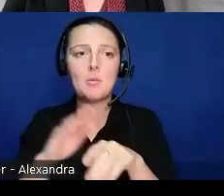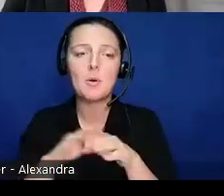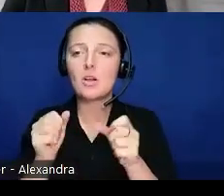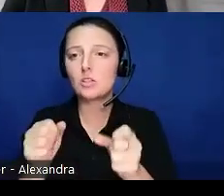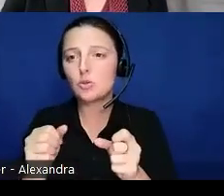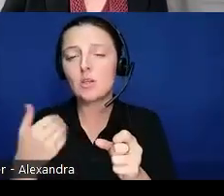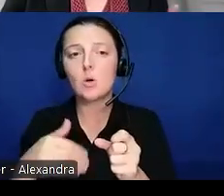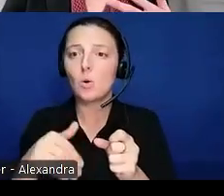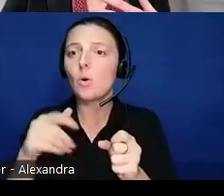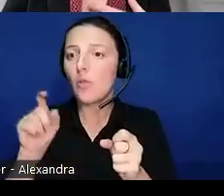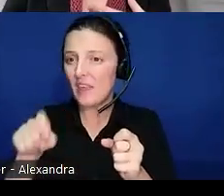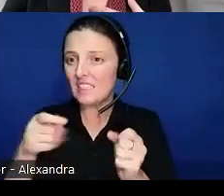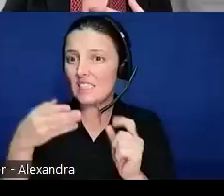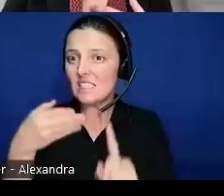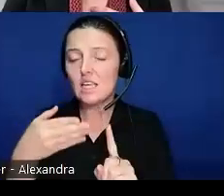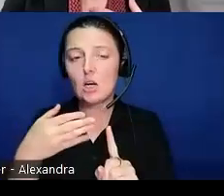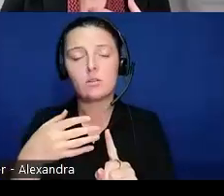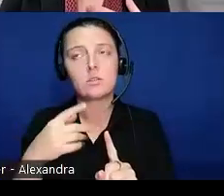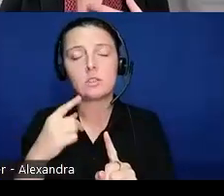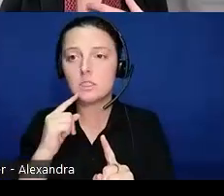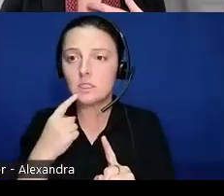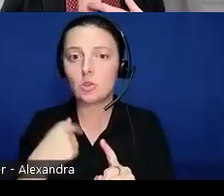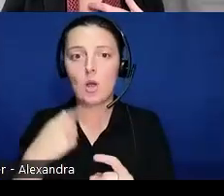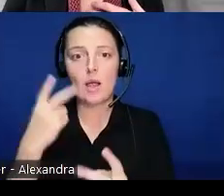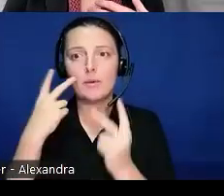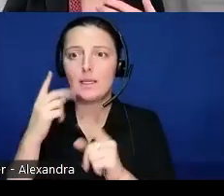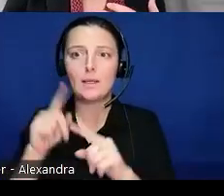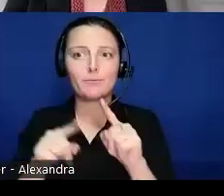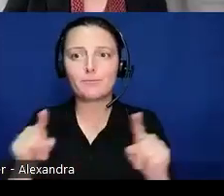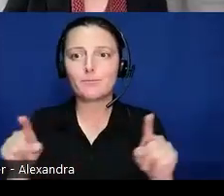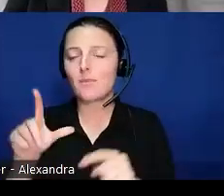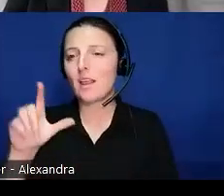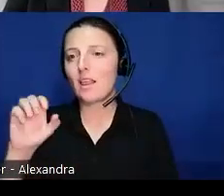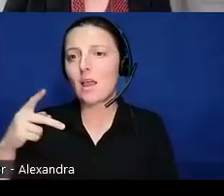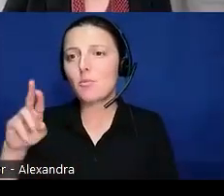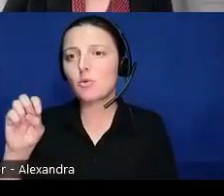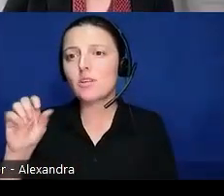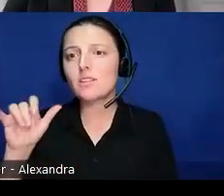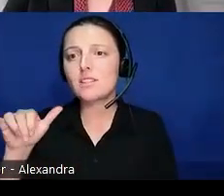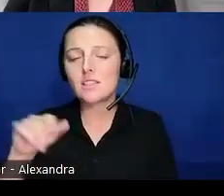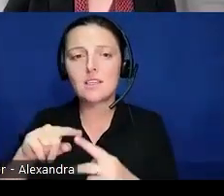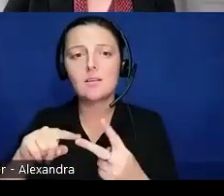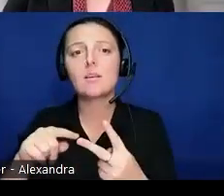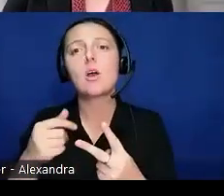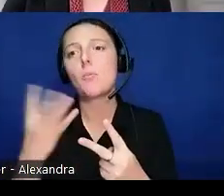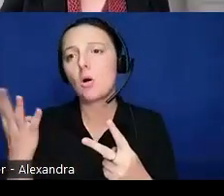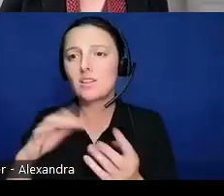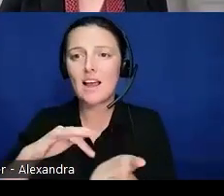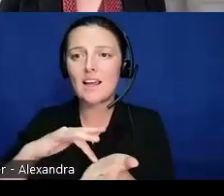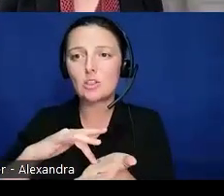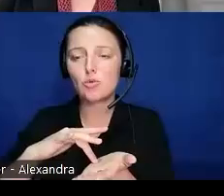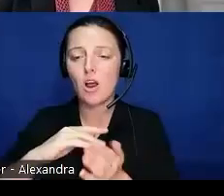And so I was seeing things like leprosy, like multi-drug resistant tuberculosis, vitamin